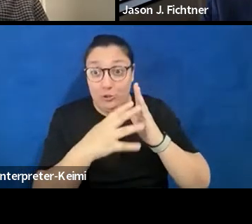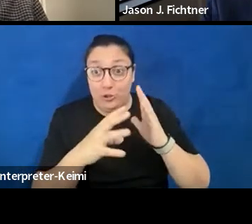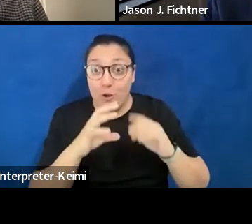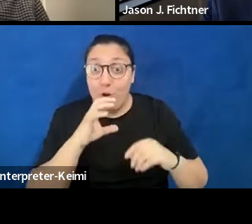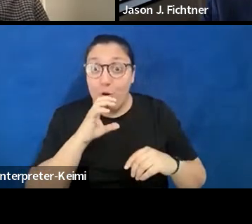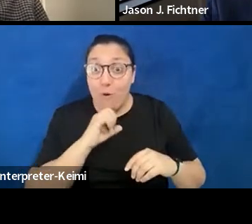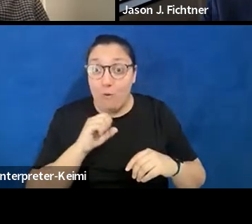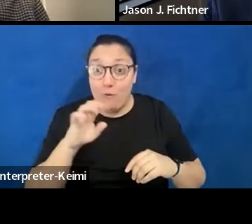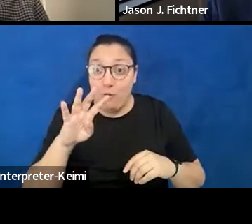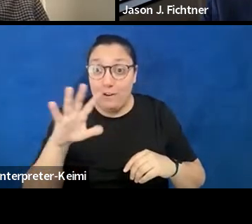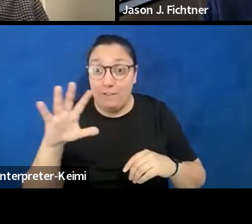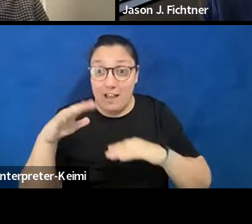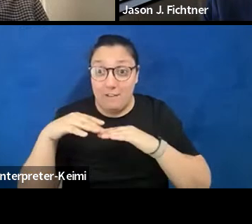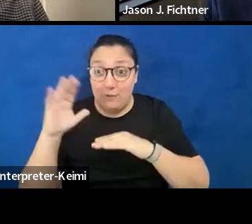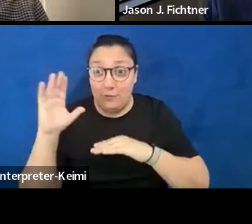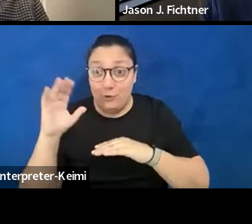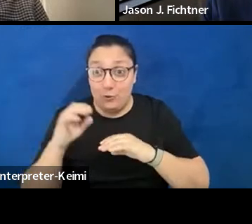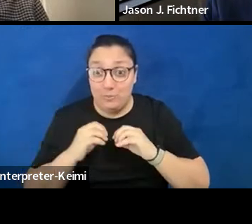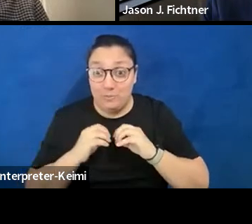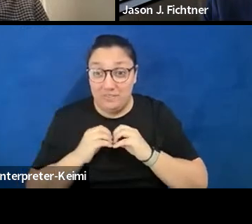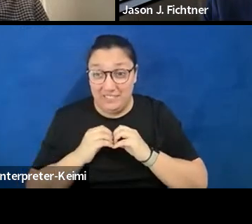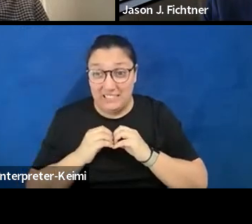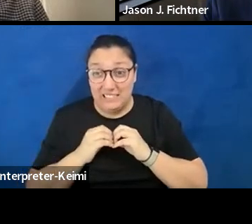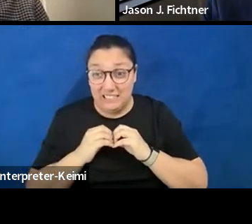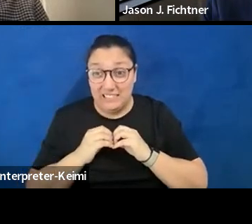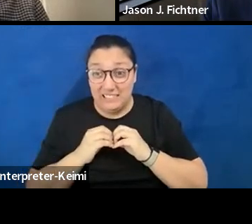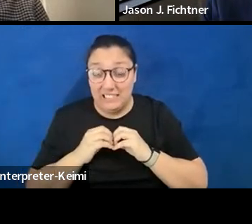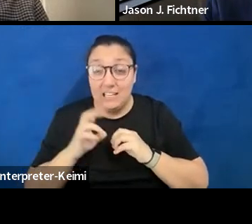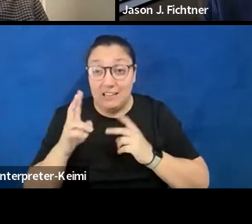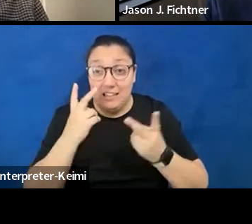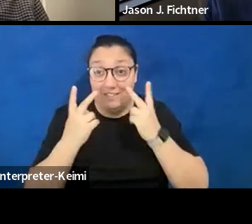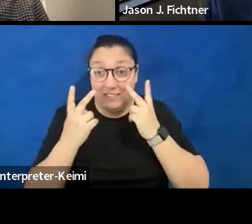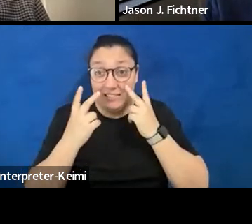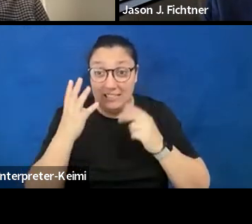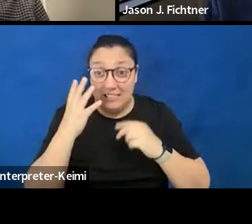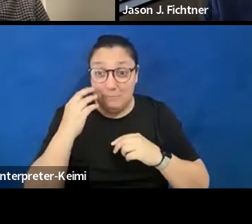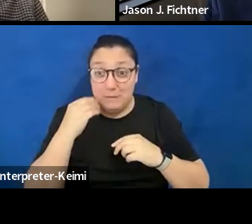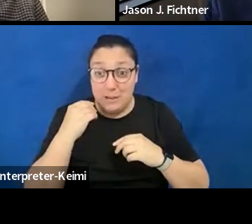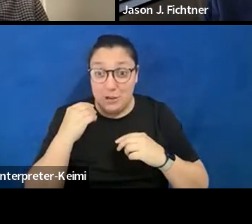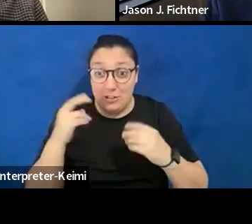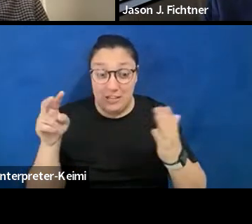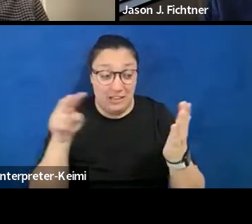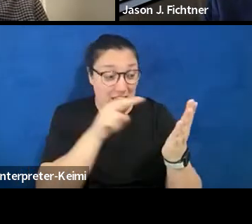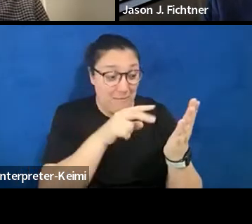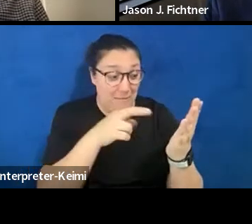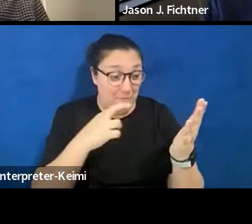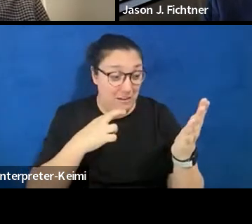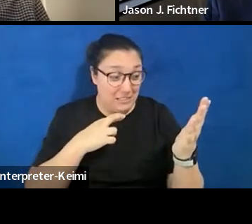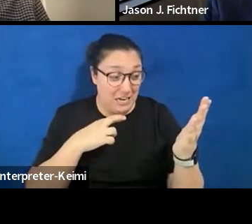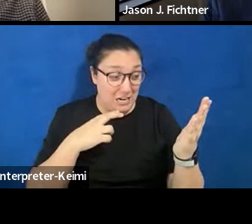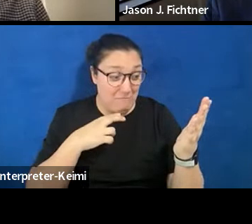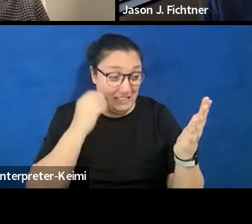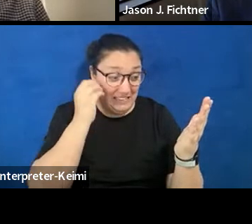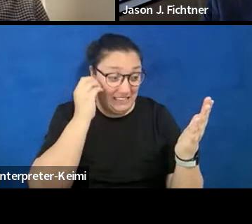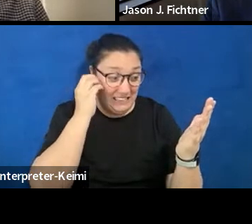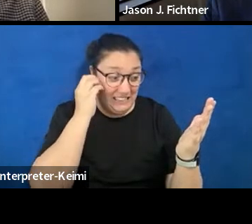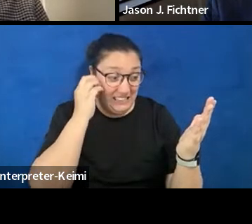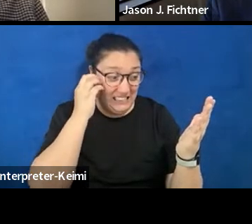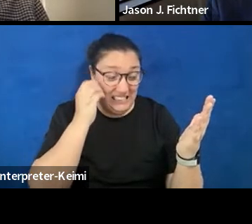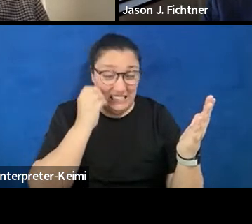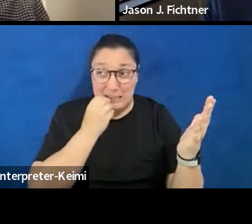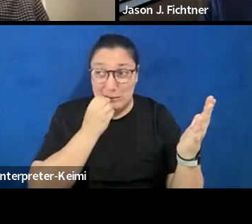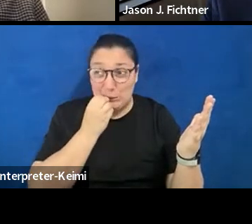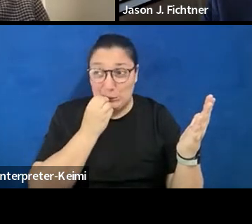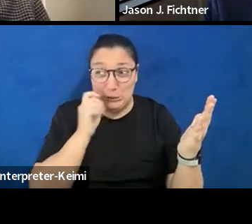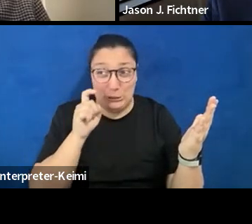group has maybe some experience in terms of, wow, my retirement portfolio does not look the way I expected it